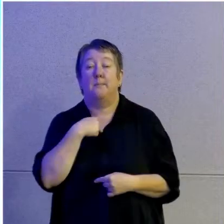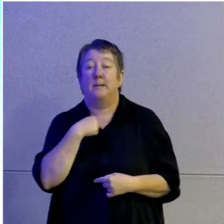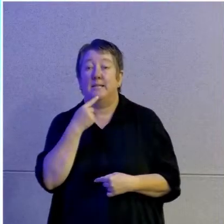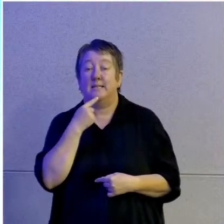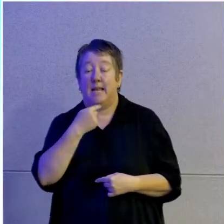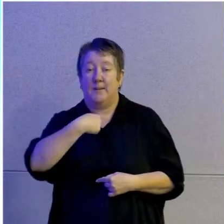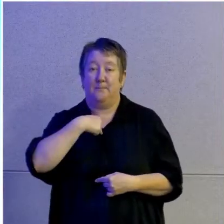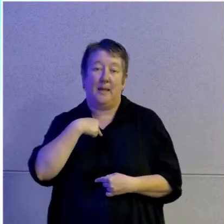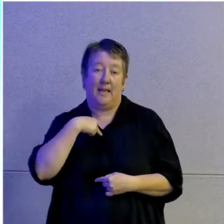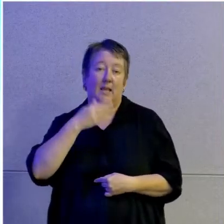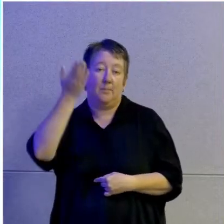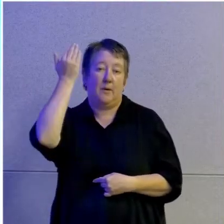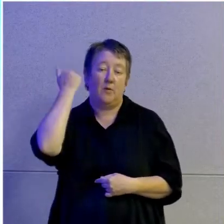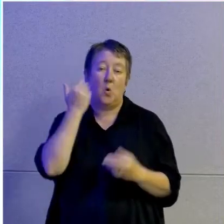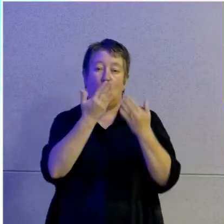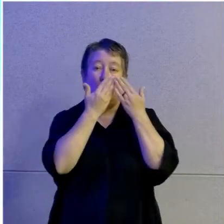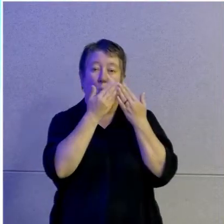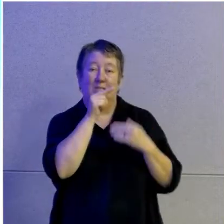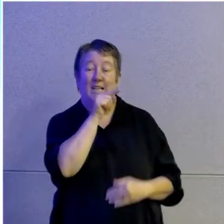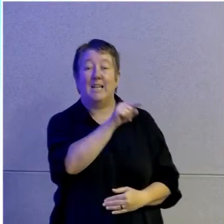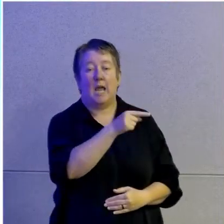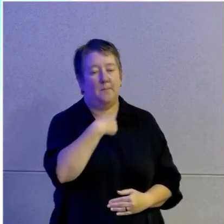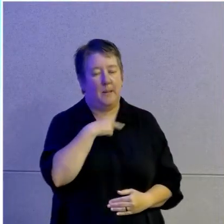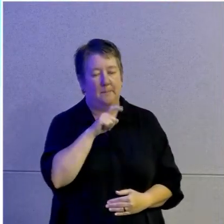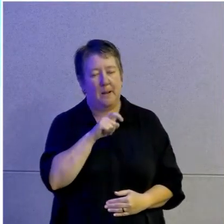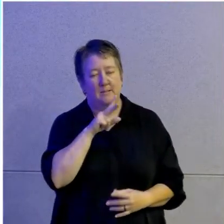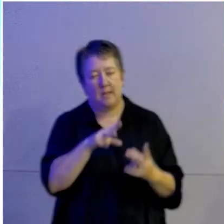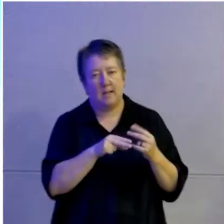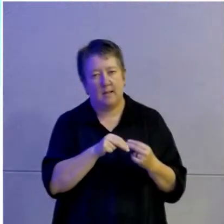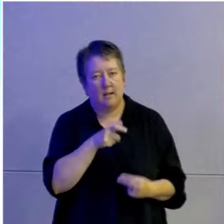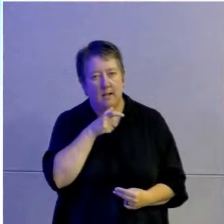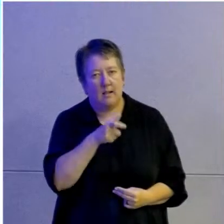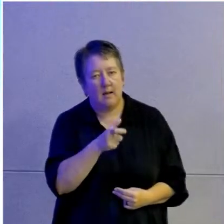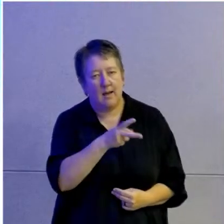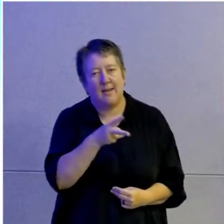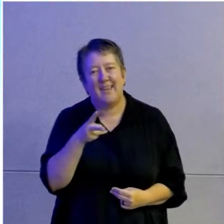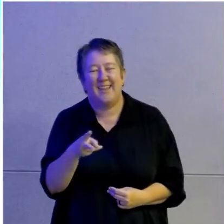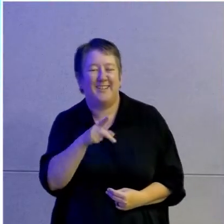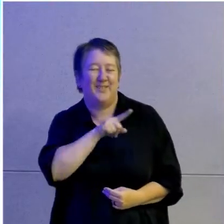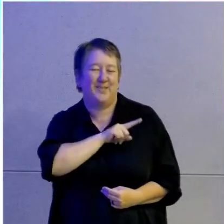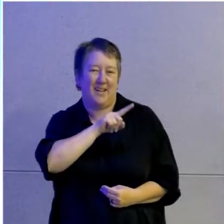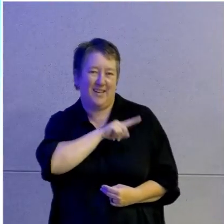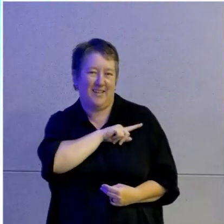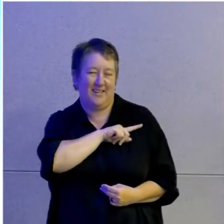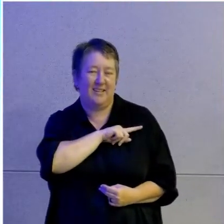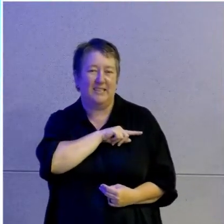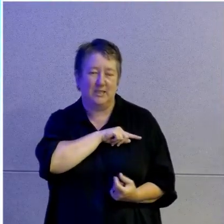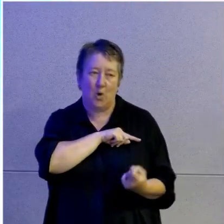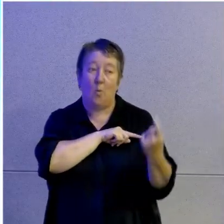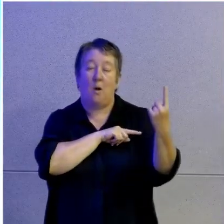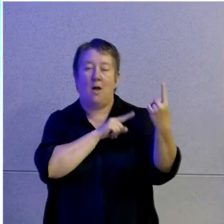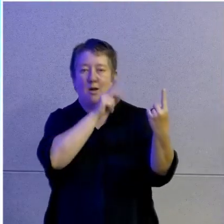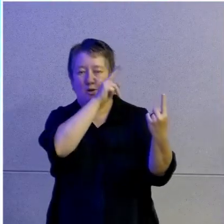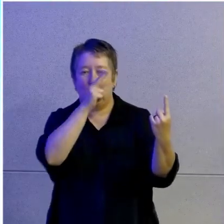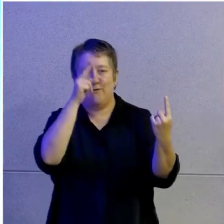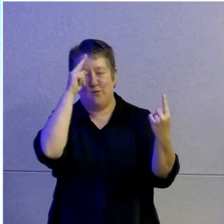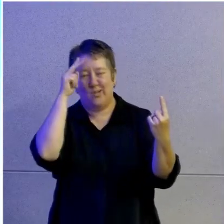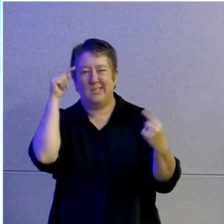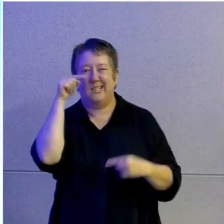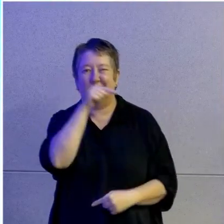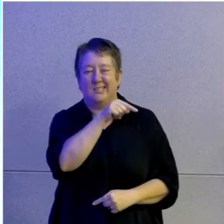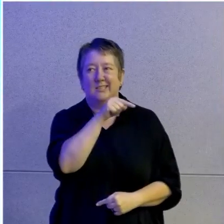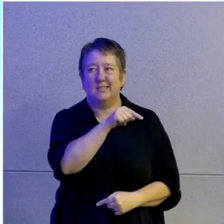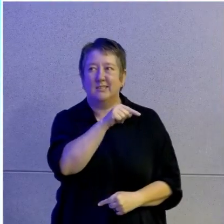an alumni of the University of Zululand, I need to mention that because that is one of the universities that is, we are